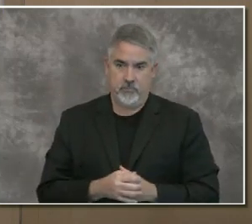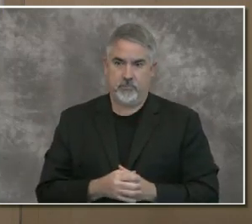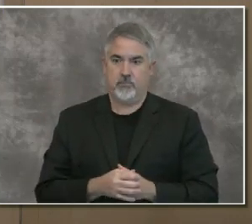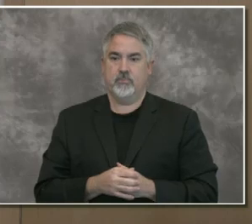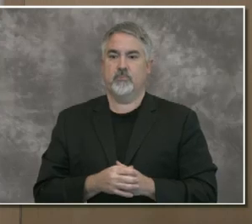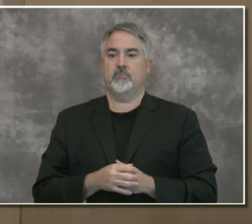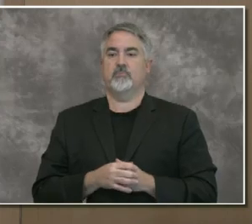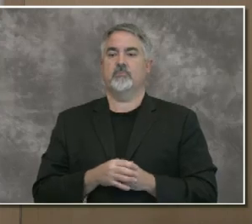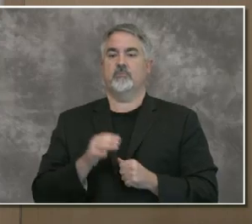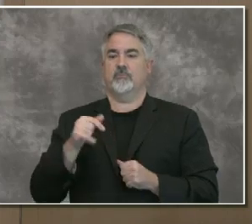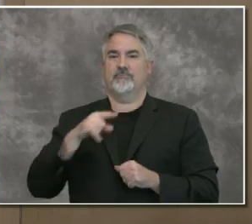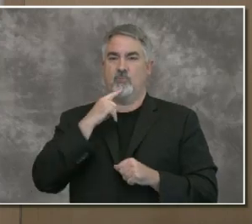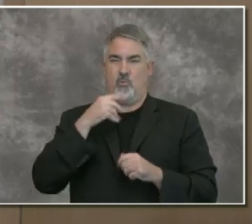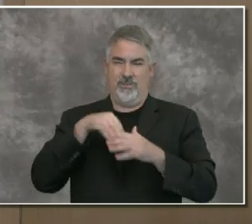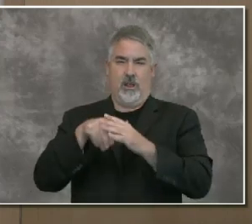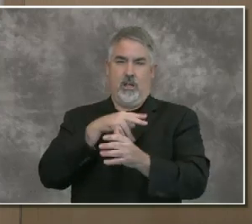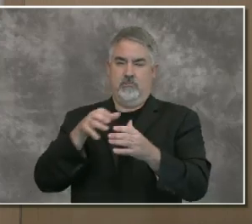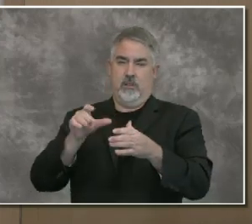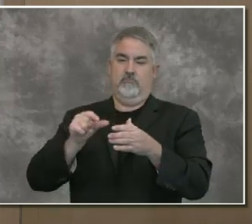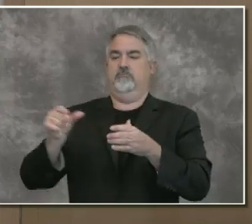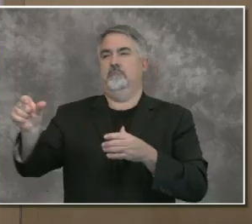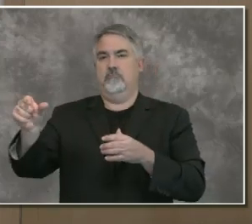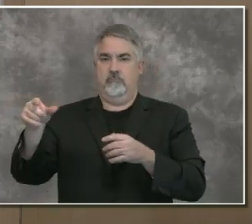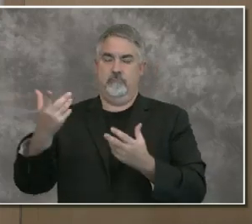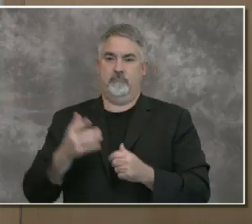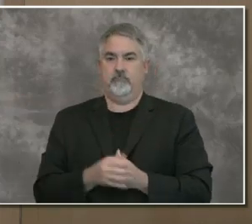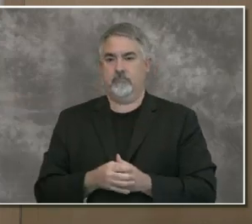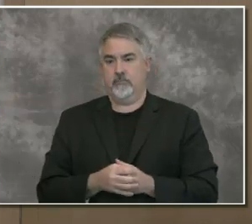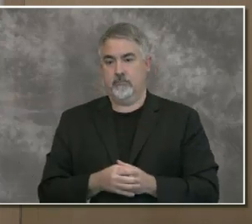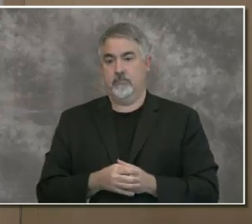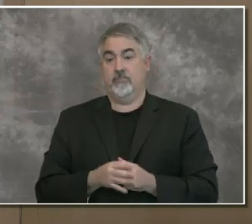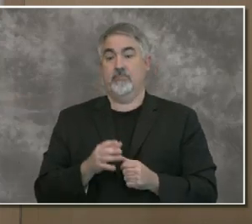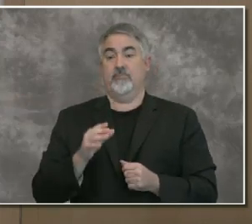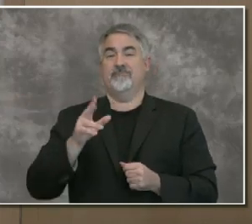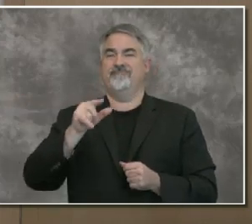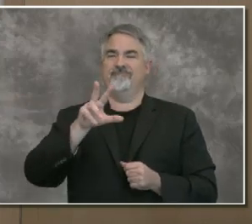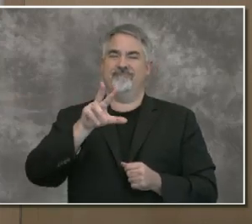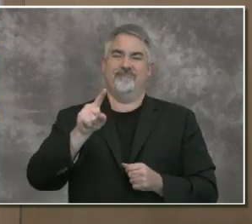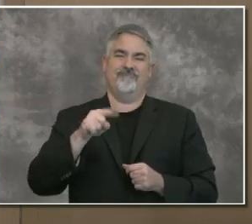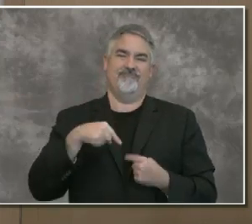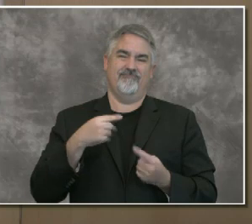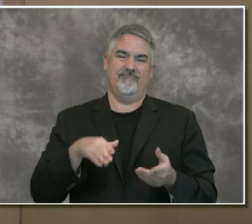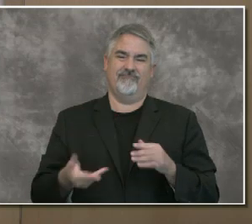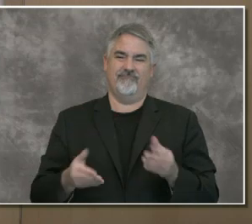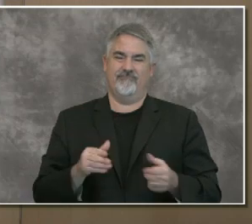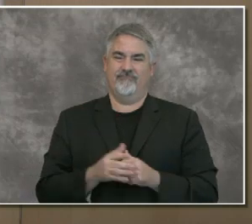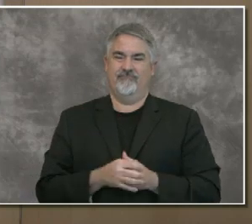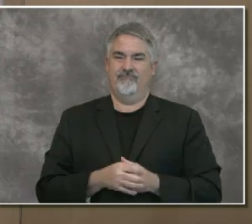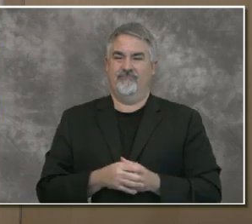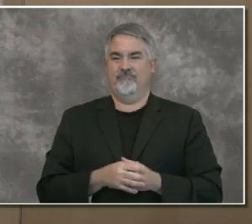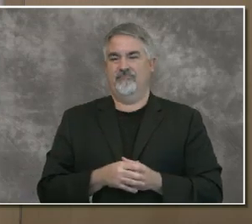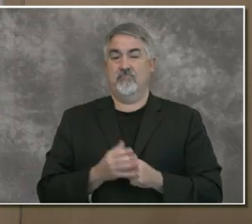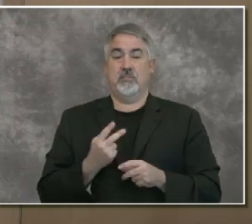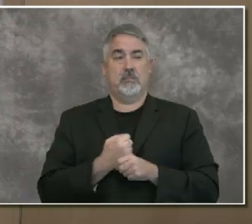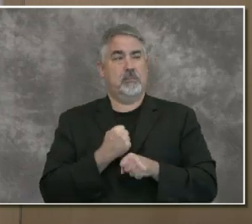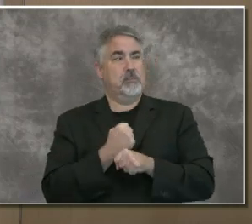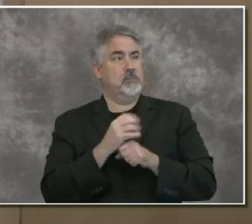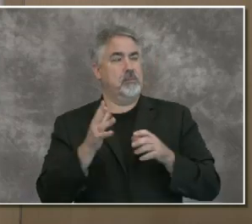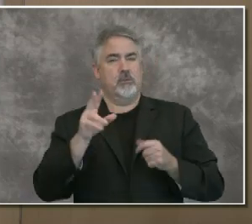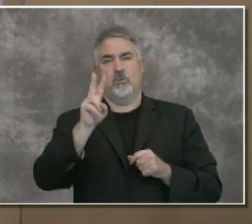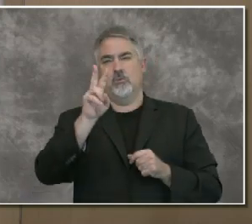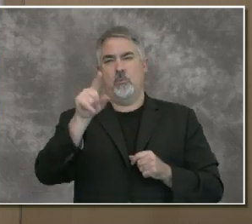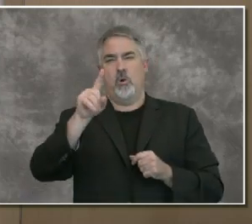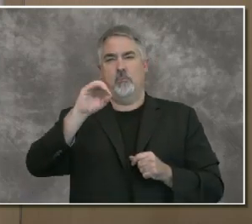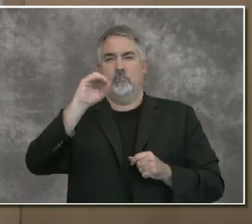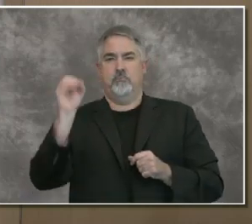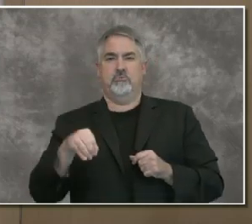individuals hospitalized. Lastly, the 31 deaths represents 2.1% of the total number